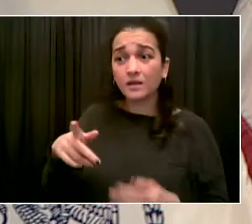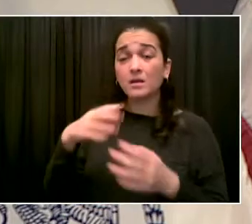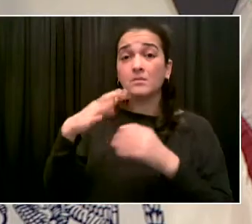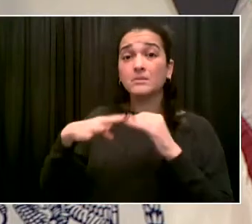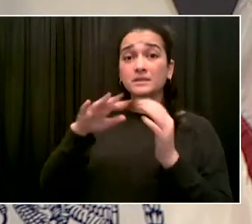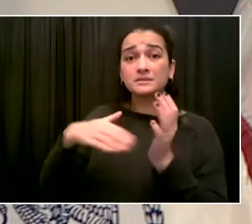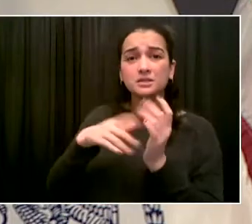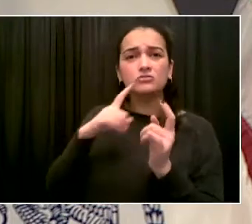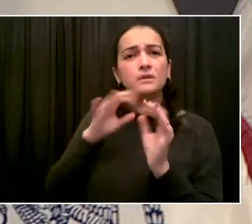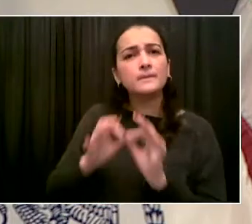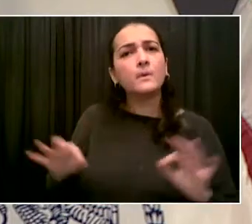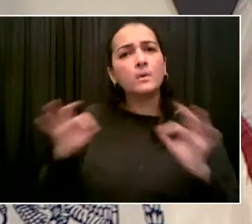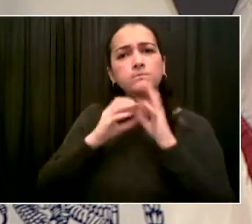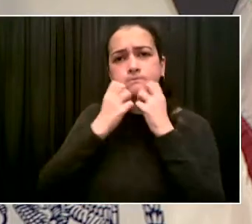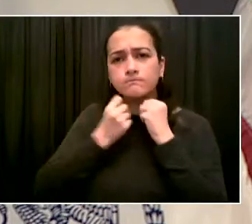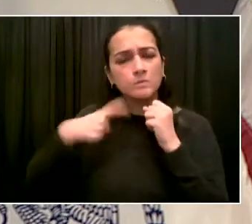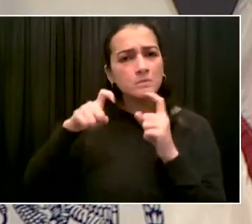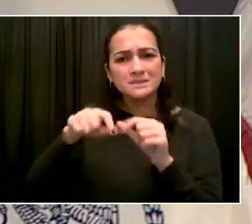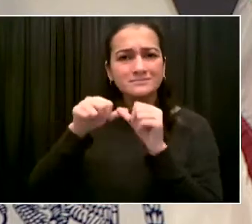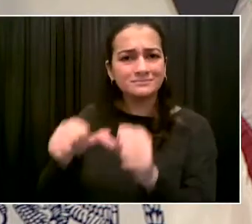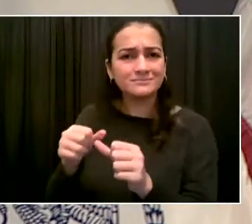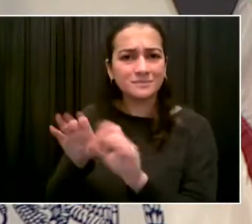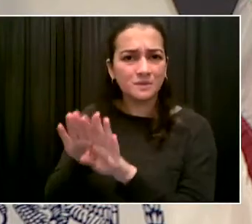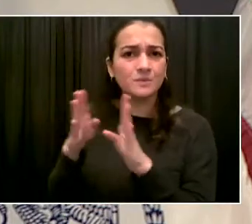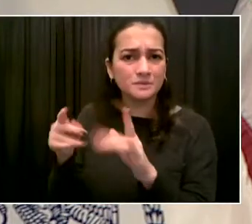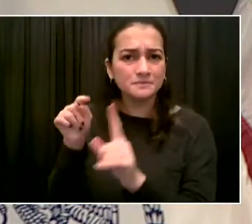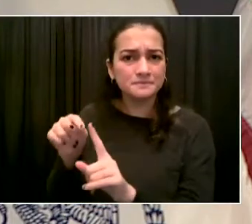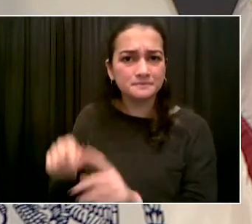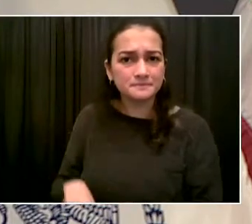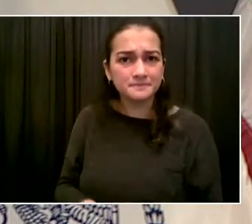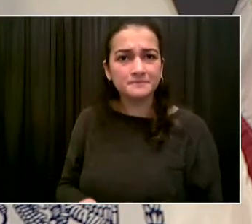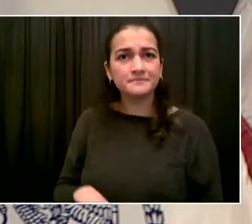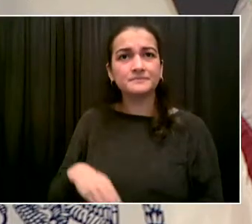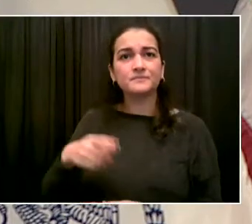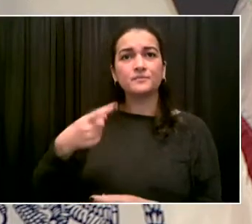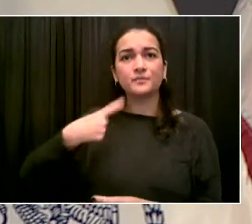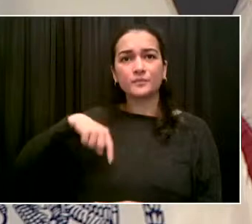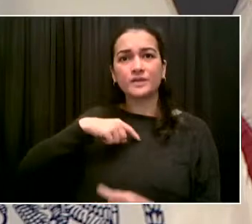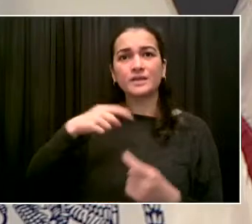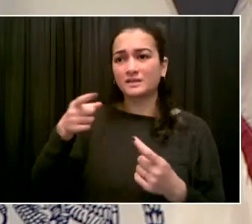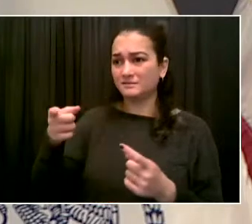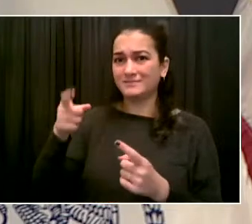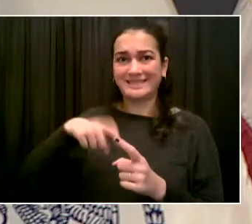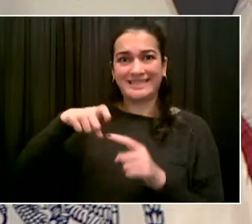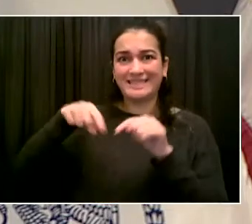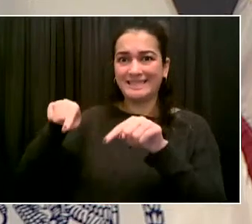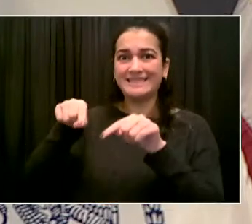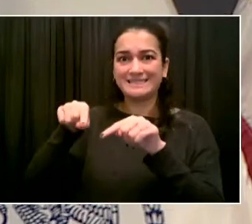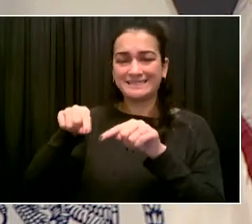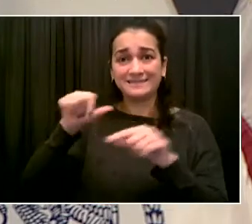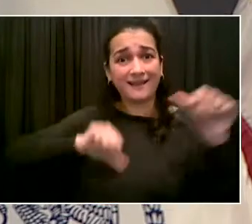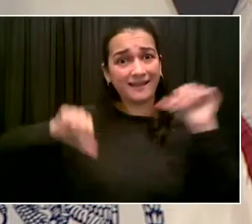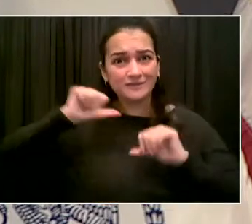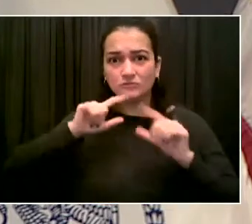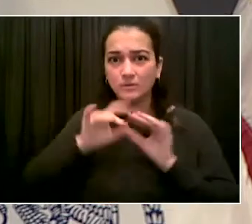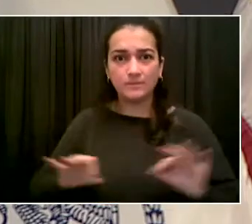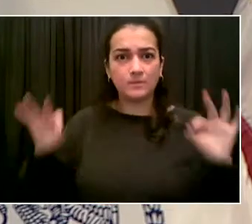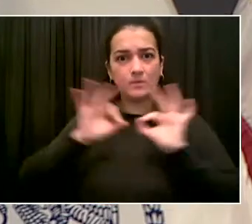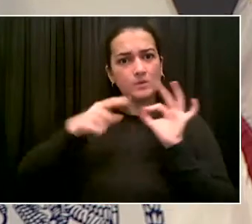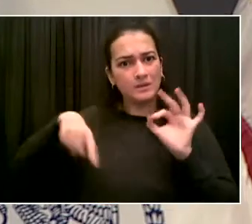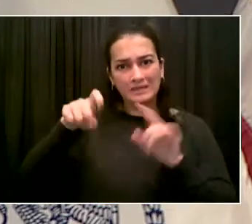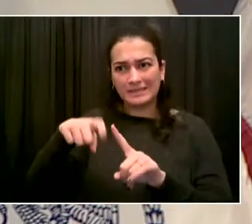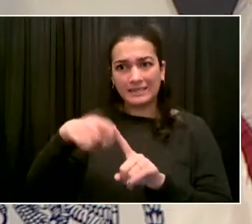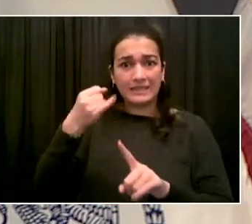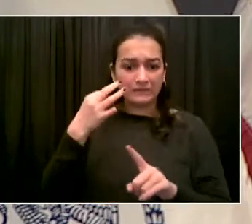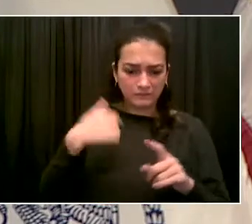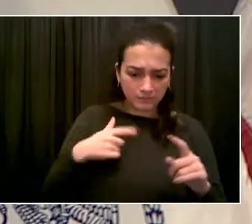cures and medicines and approaches we need. I think this is the right direction. So I think ultimately, you've